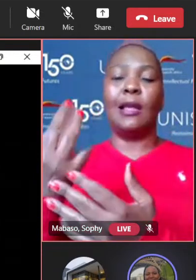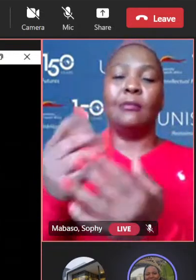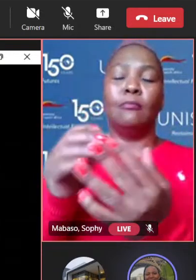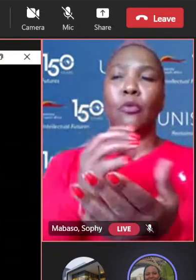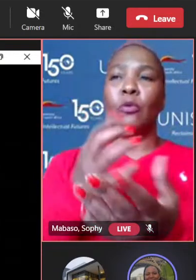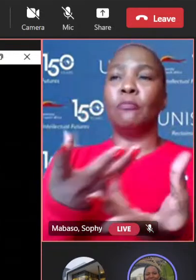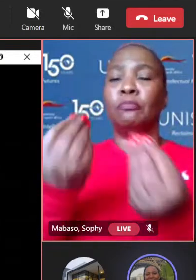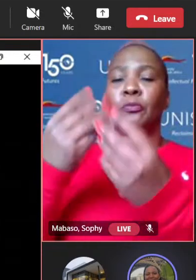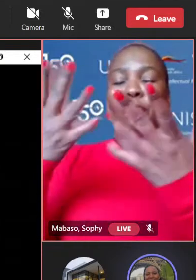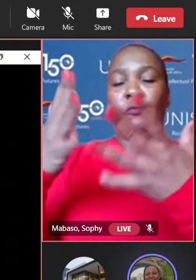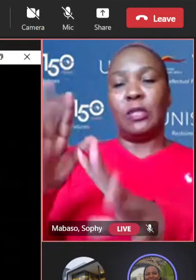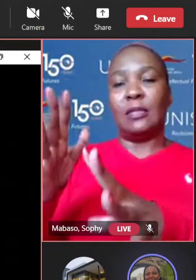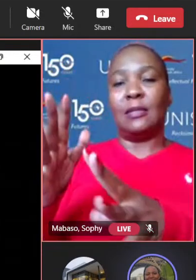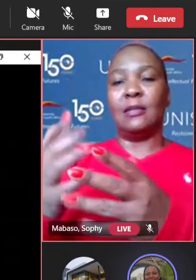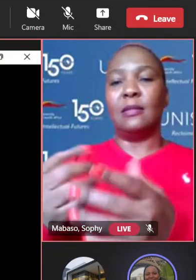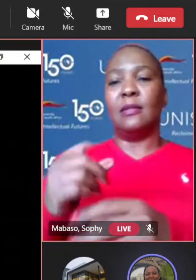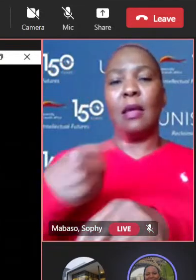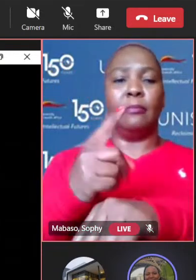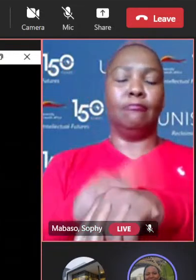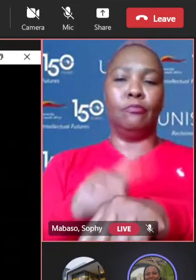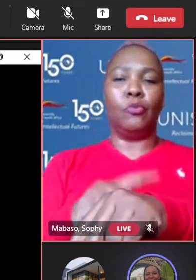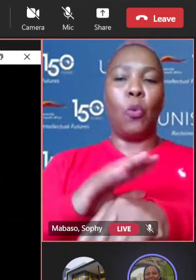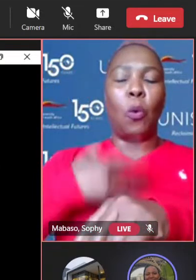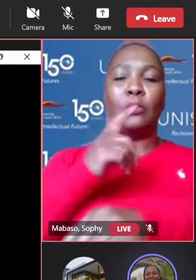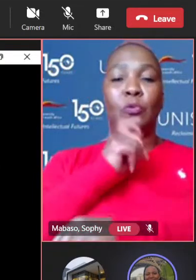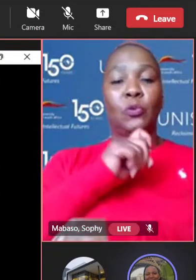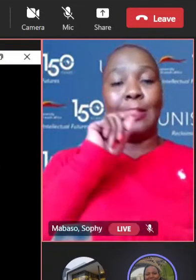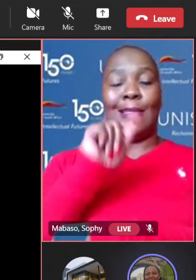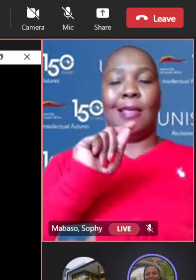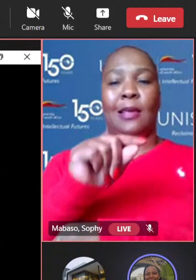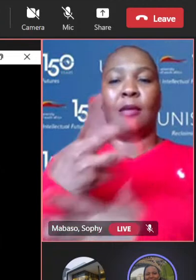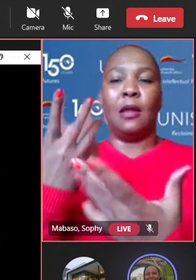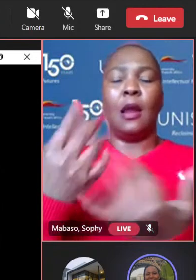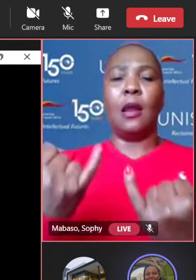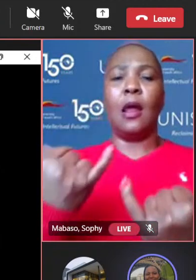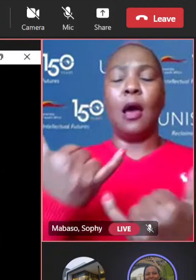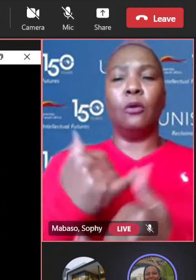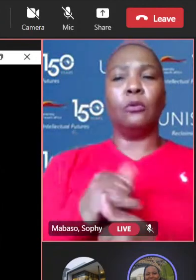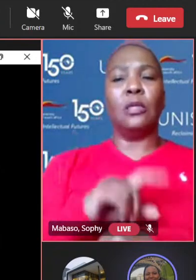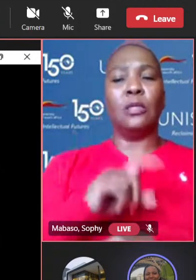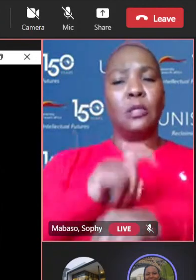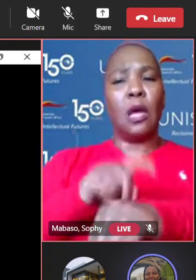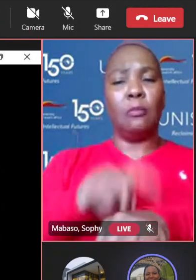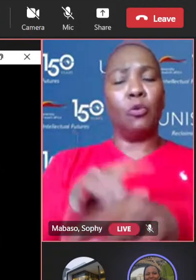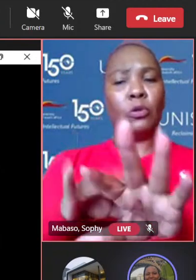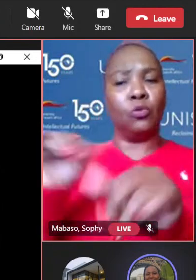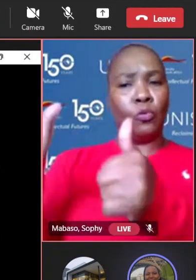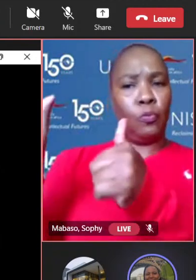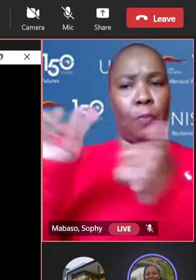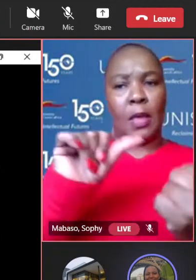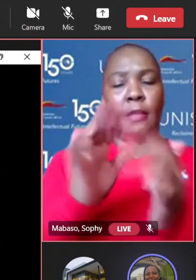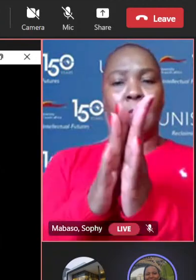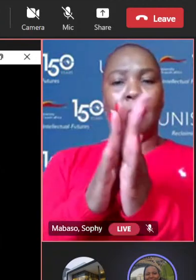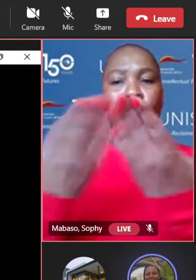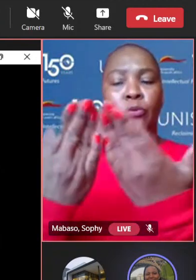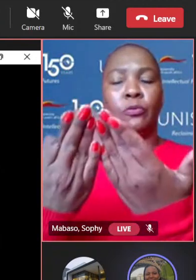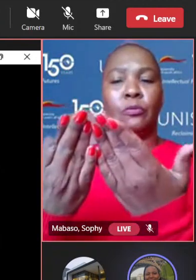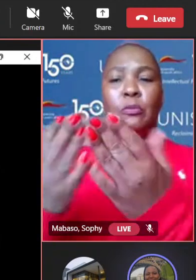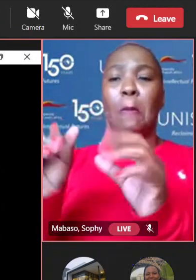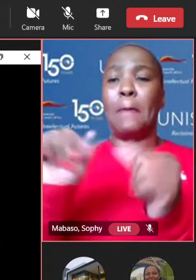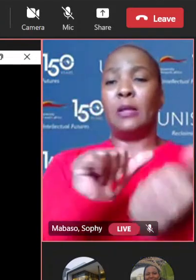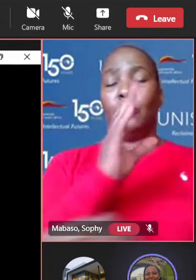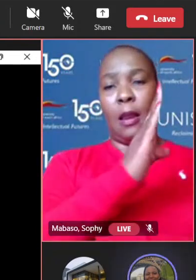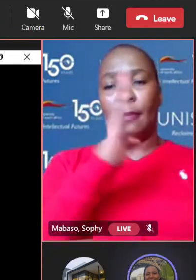them for some instance where you still want to use them. But now is the time that you need to return the books, to bring the books back to the